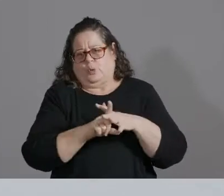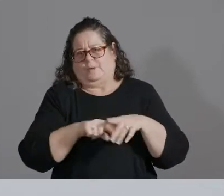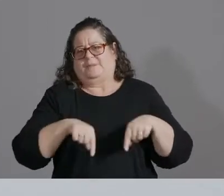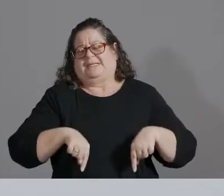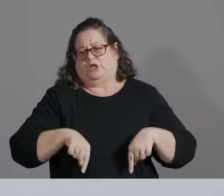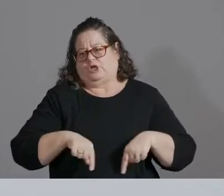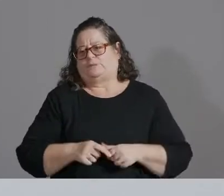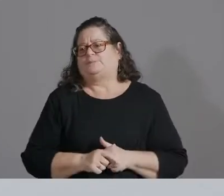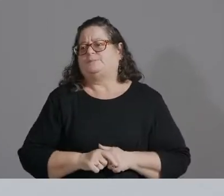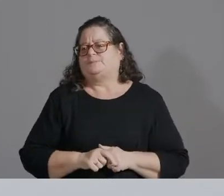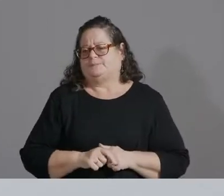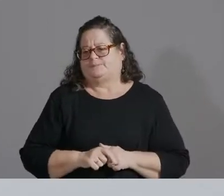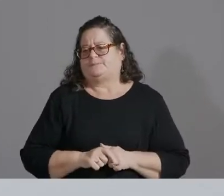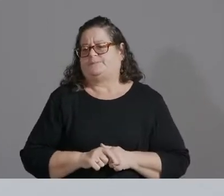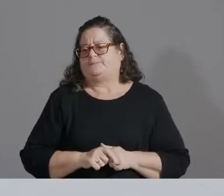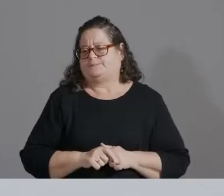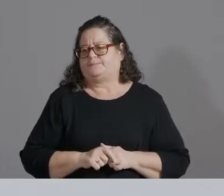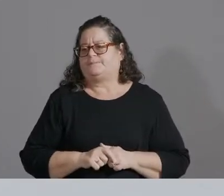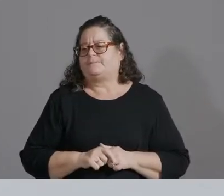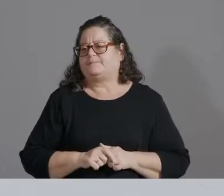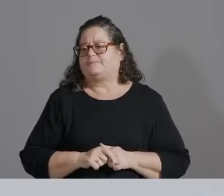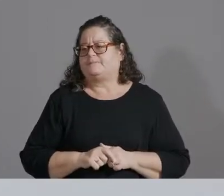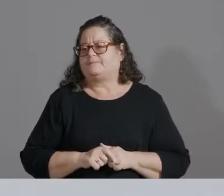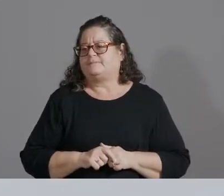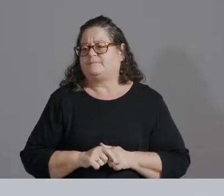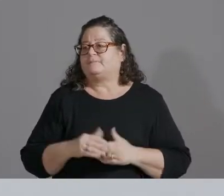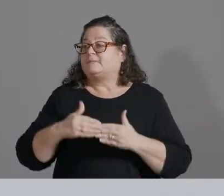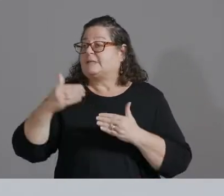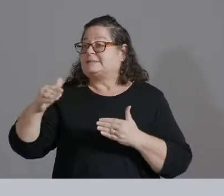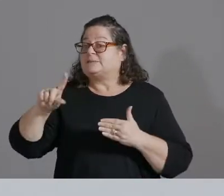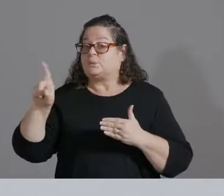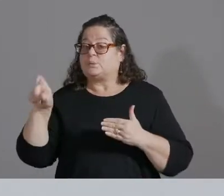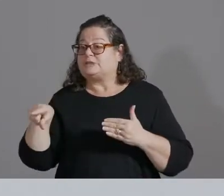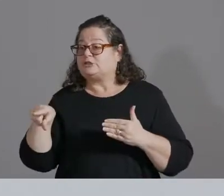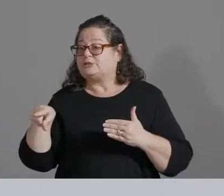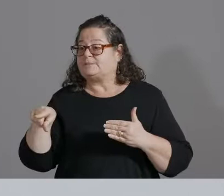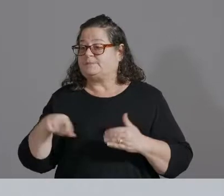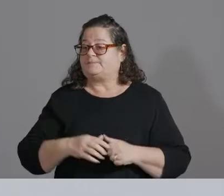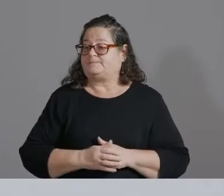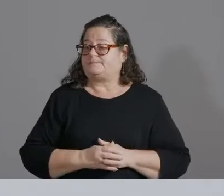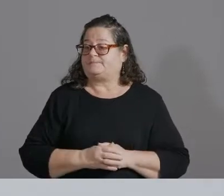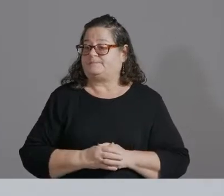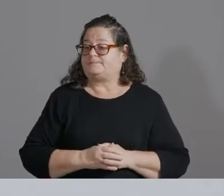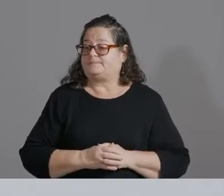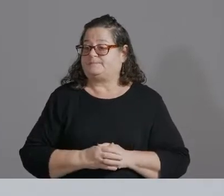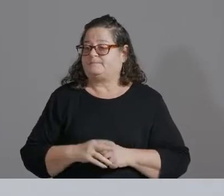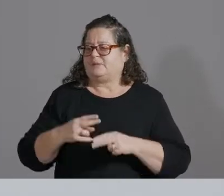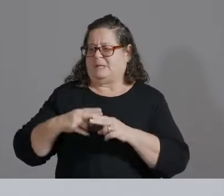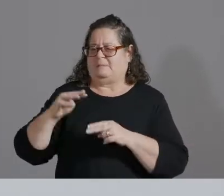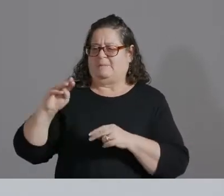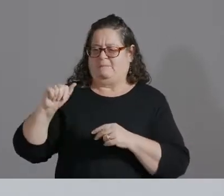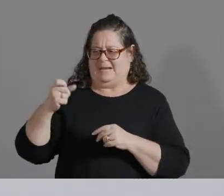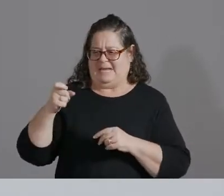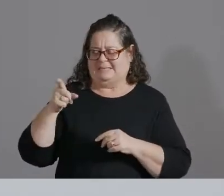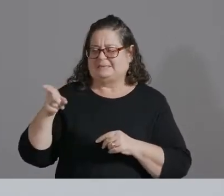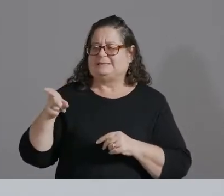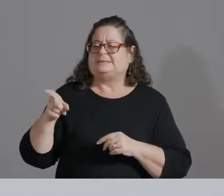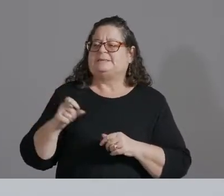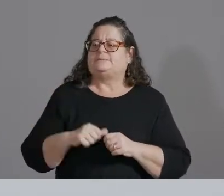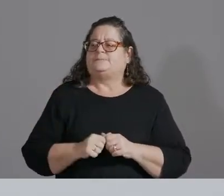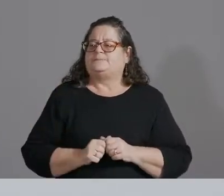Gordon. Hi. Thanks for taking my question. Yeah. So Maricopa County's vaccination dashboard shows